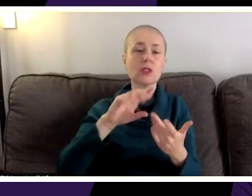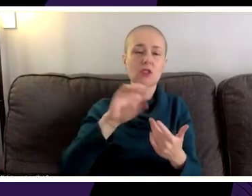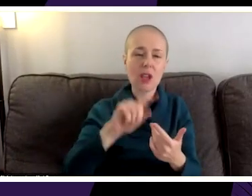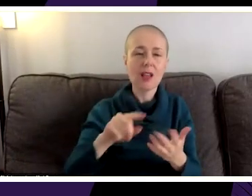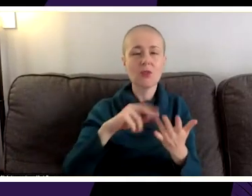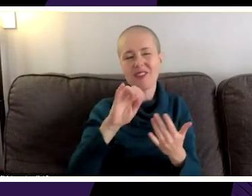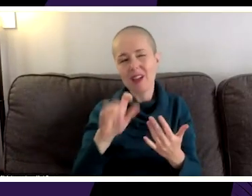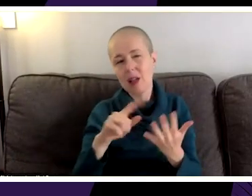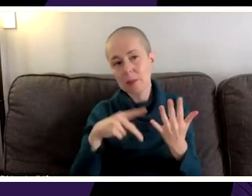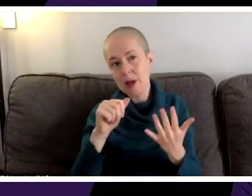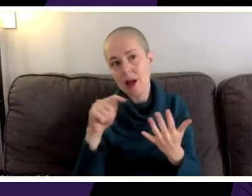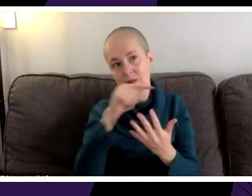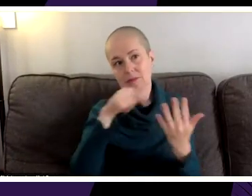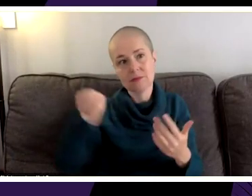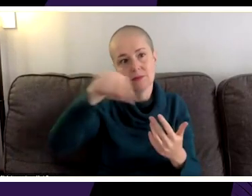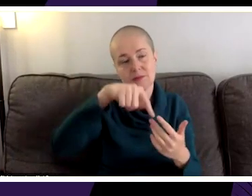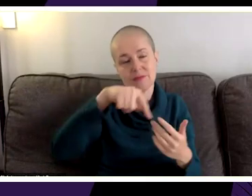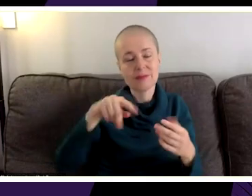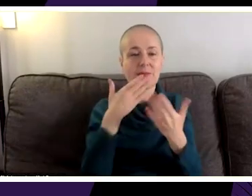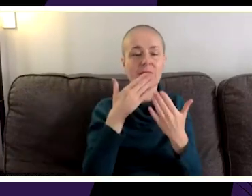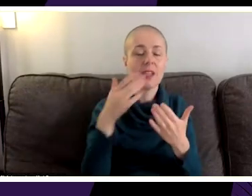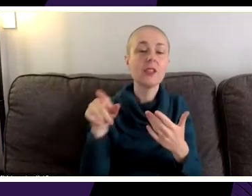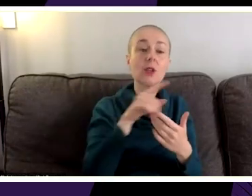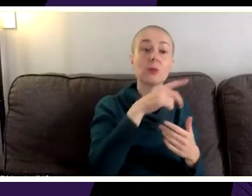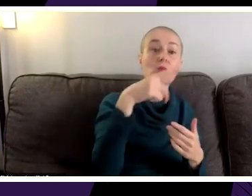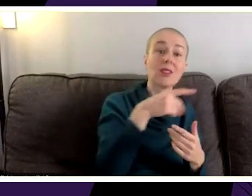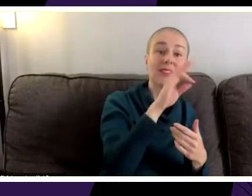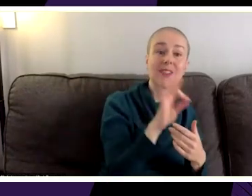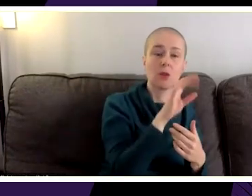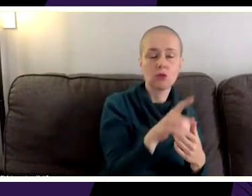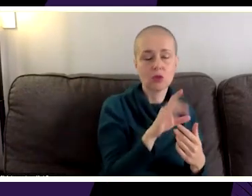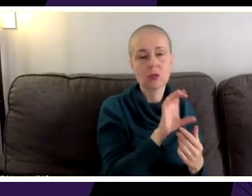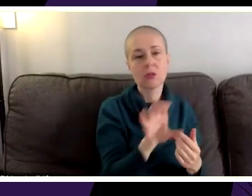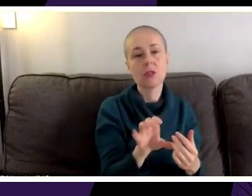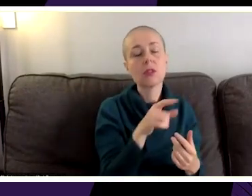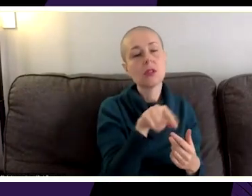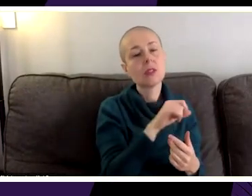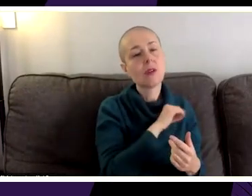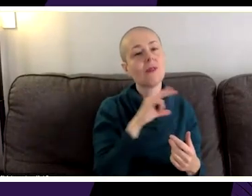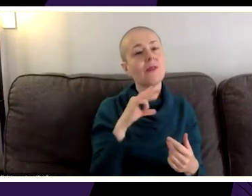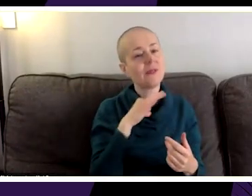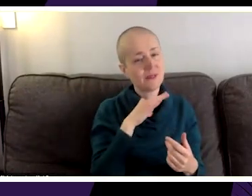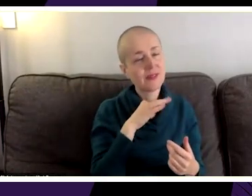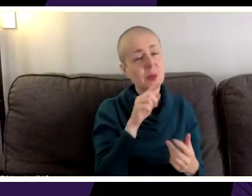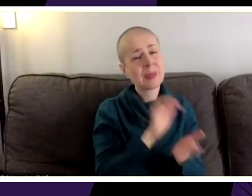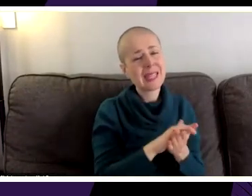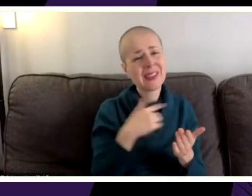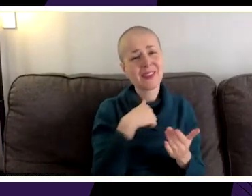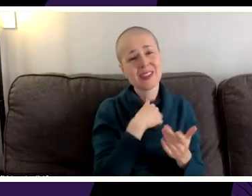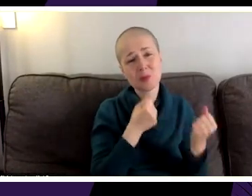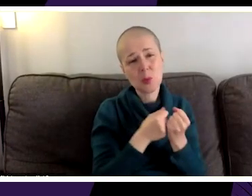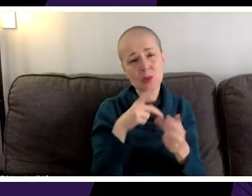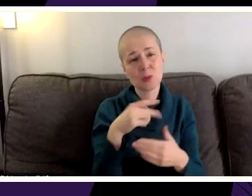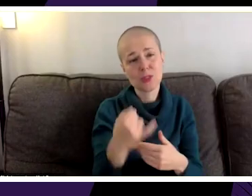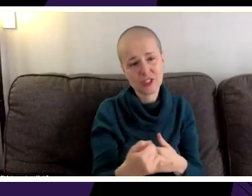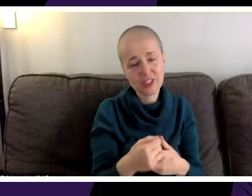Pat, and also Processing Foundation board and staff for believing in us and support this project. We